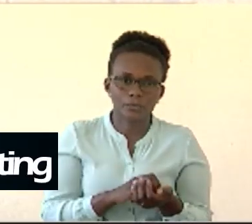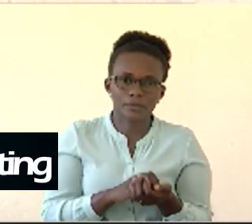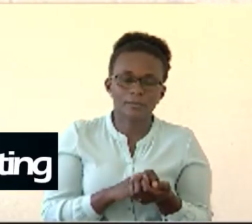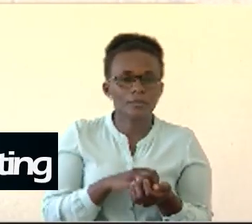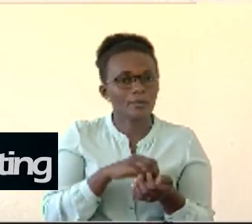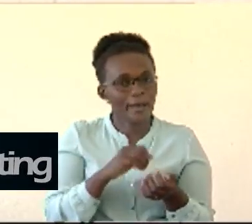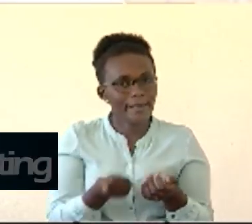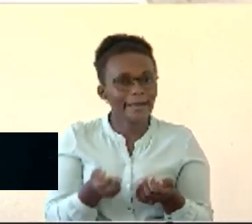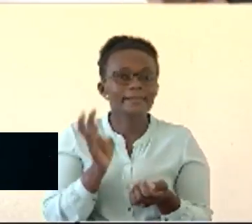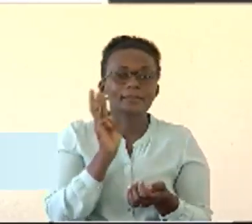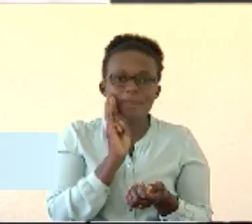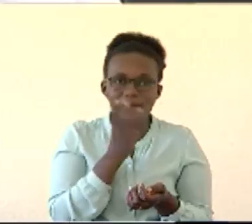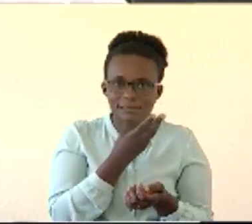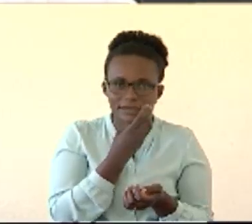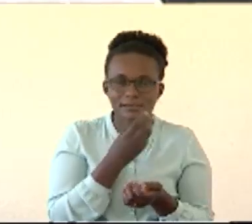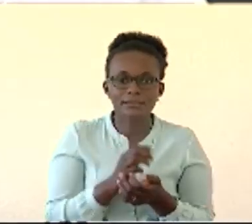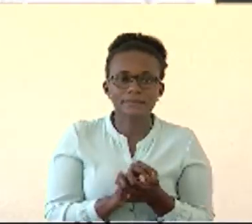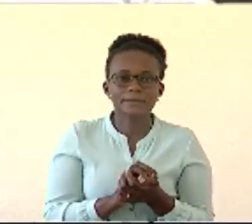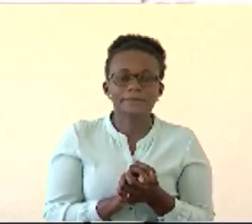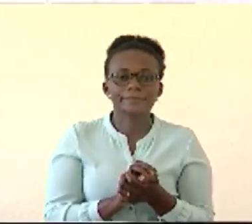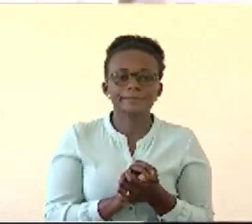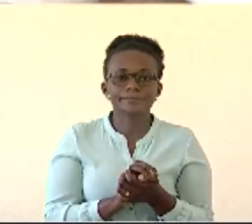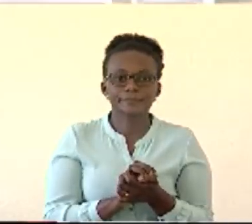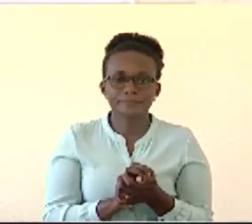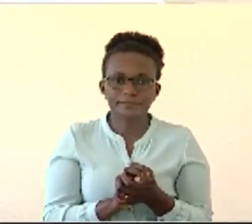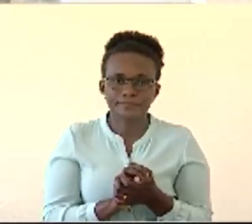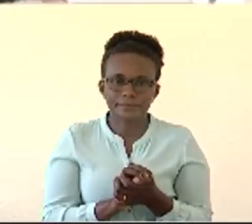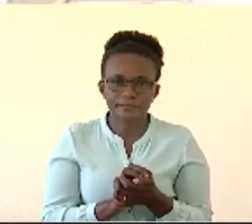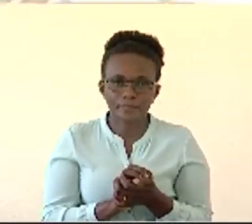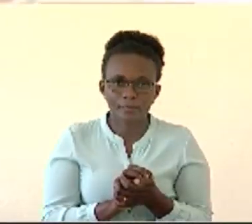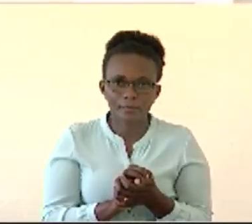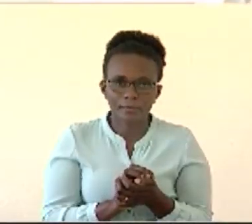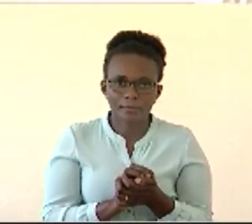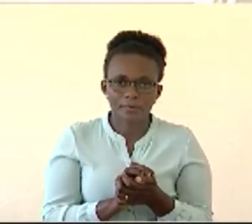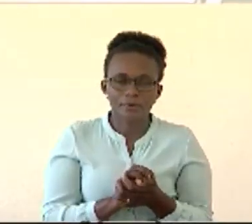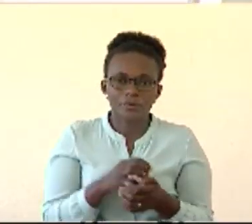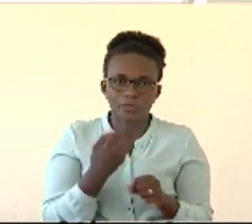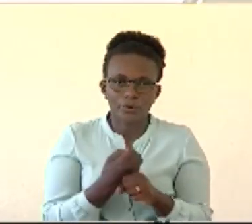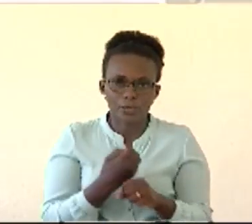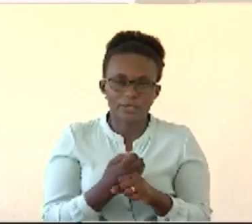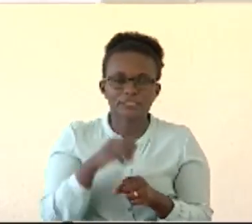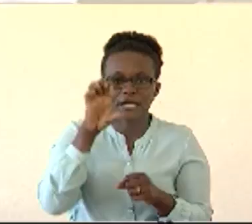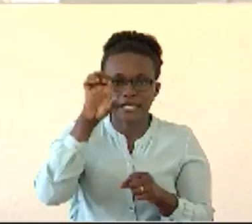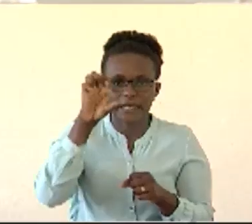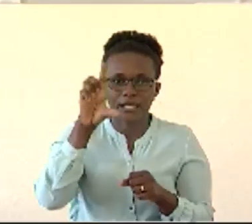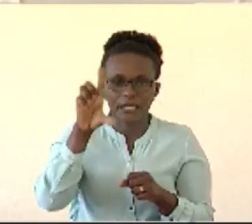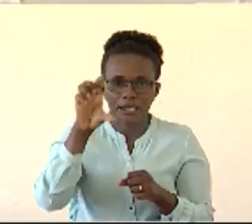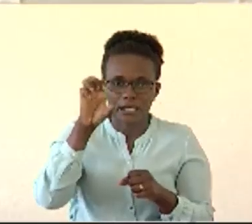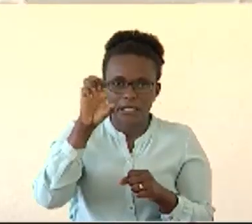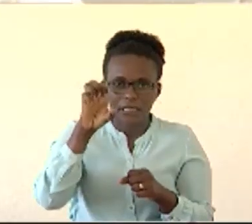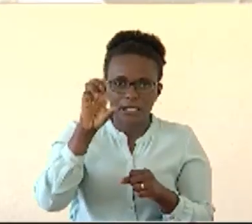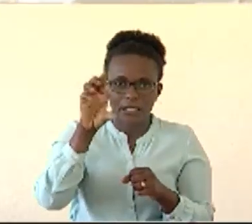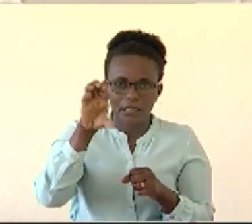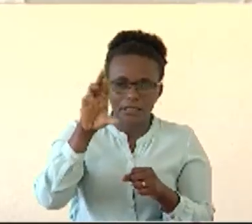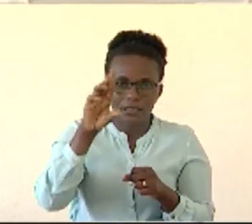Make it more dilute, like that. We are using the same electrodes. So what